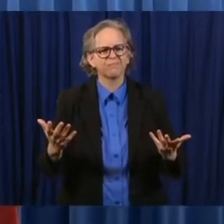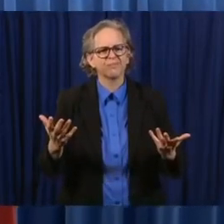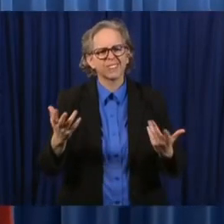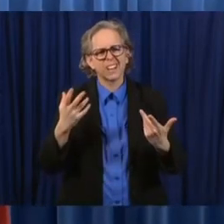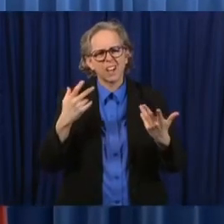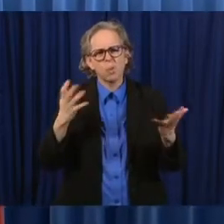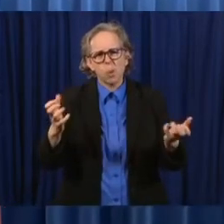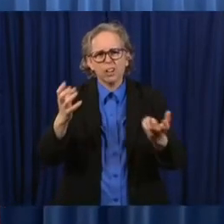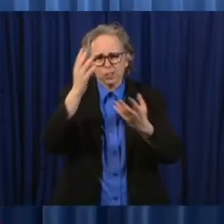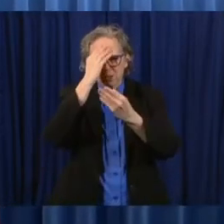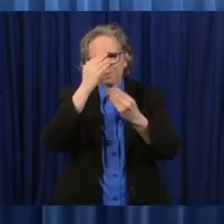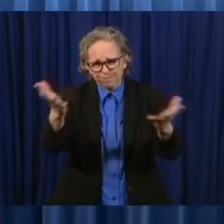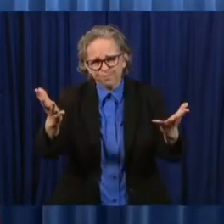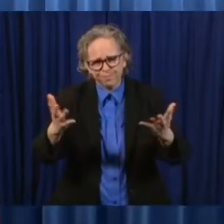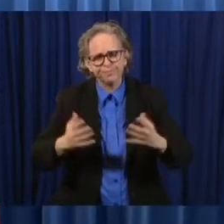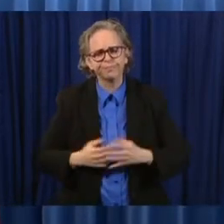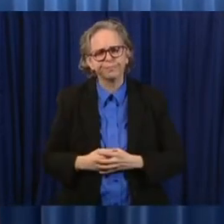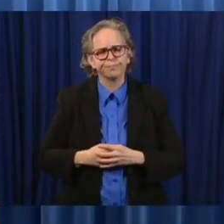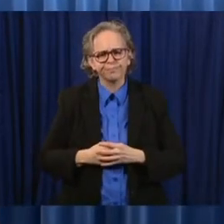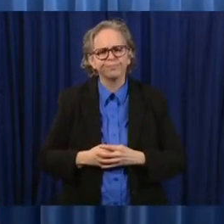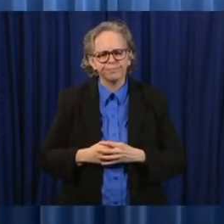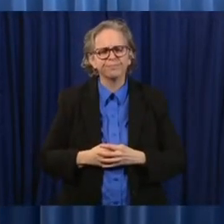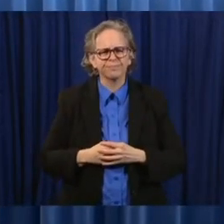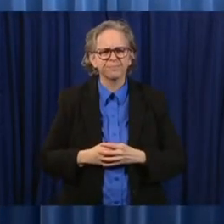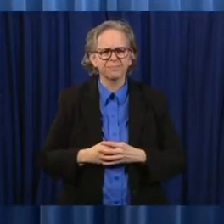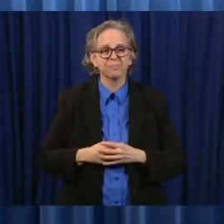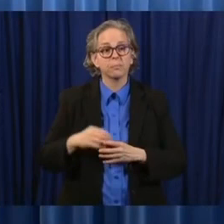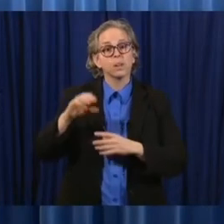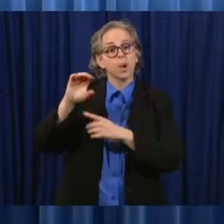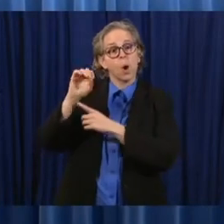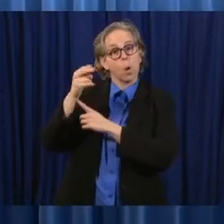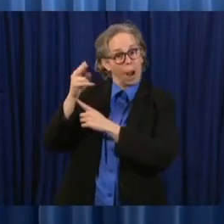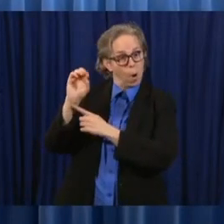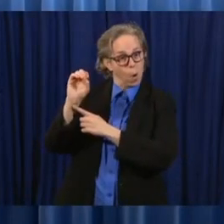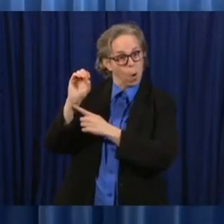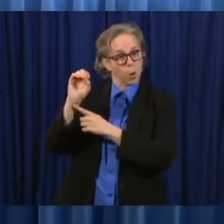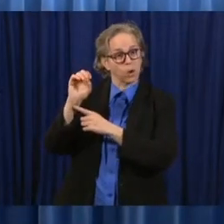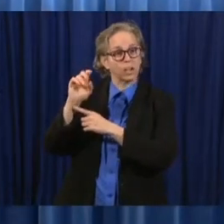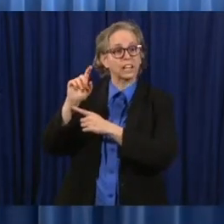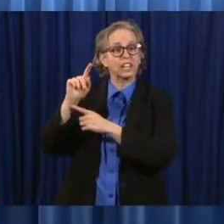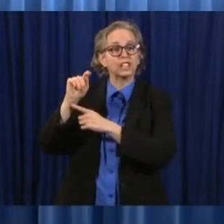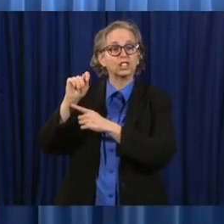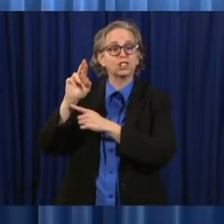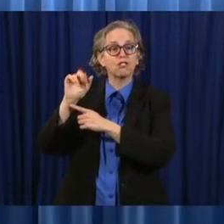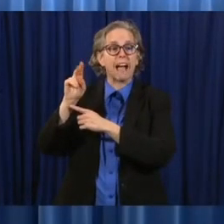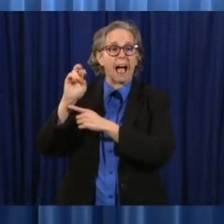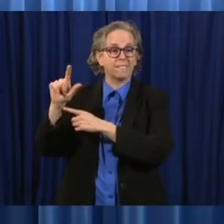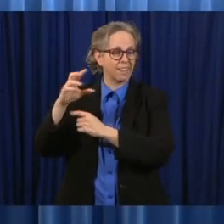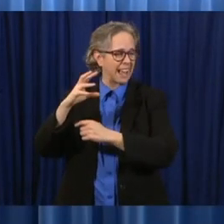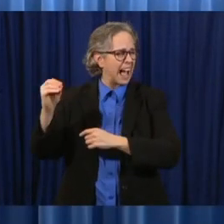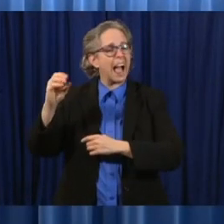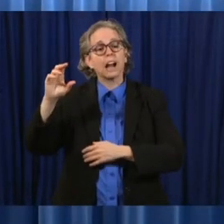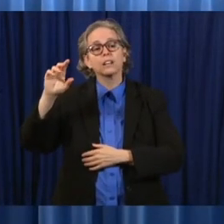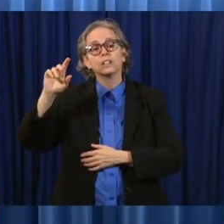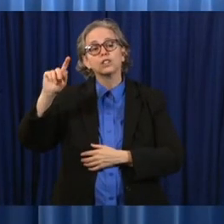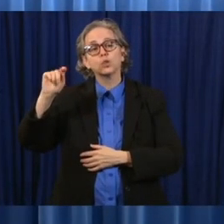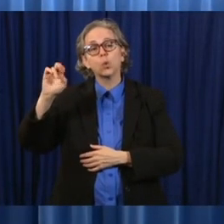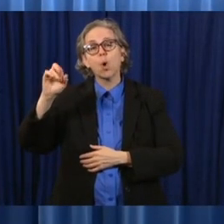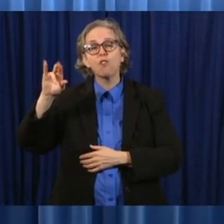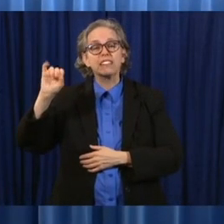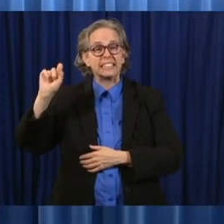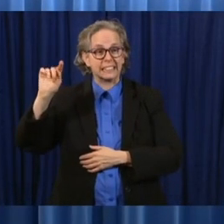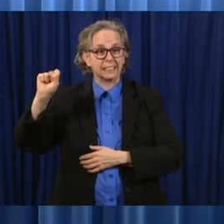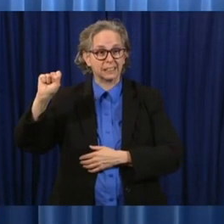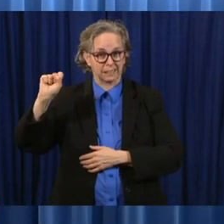with you. Our Ohio travel and tourism community is helping to provide us with the ability to actually go places, but not